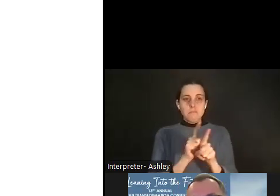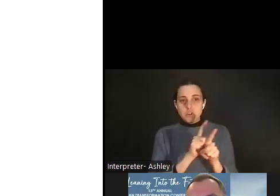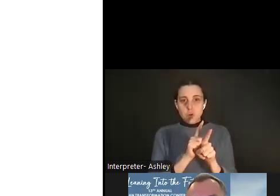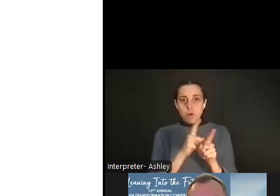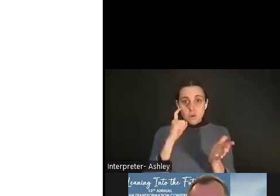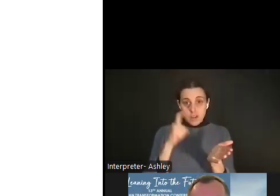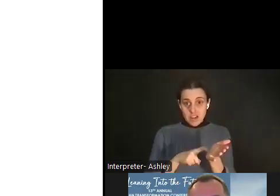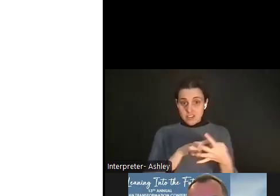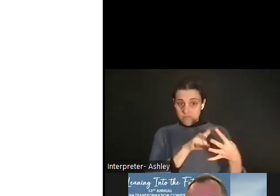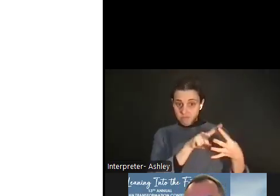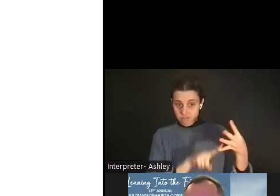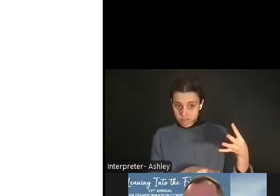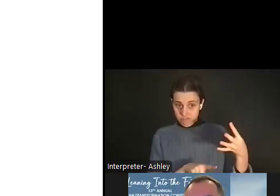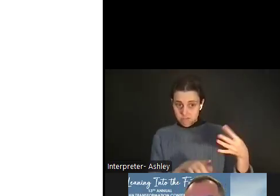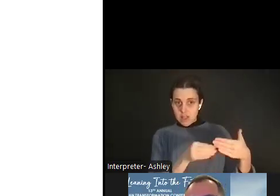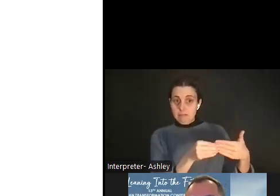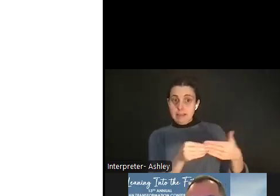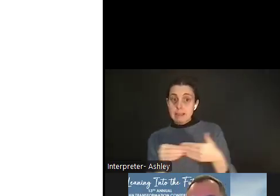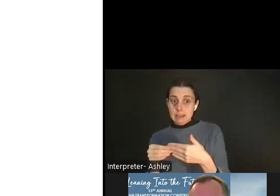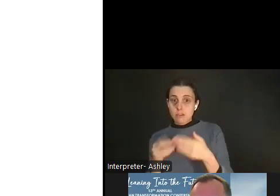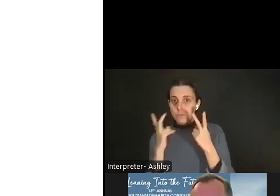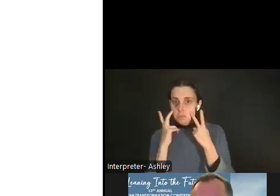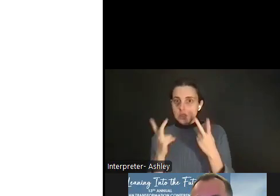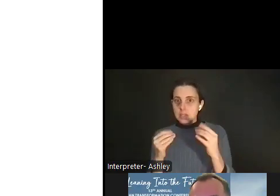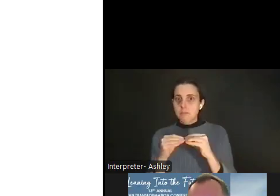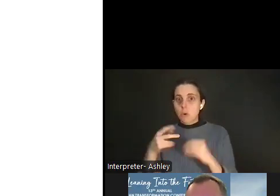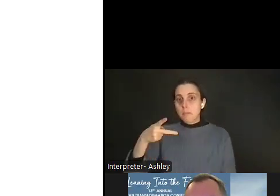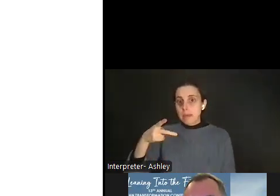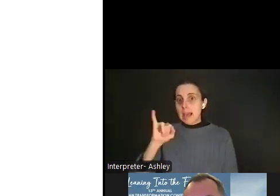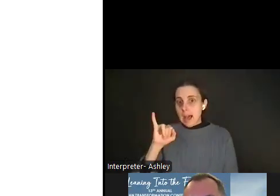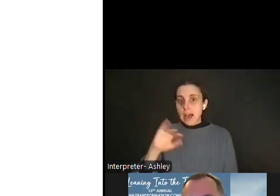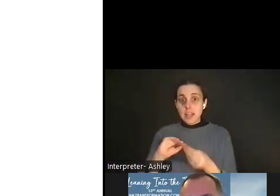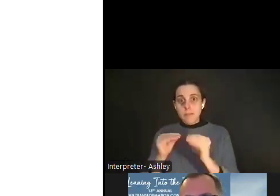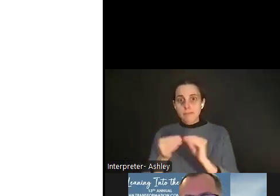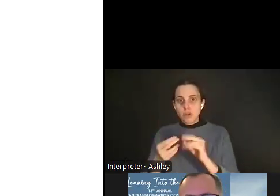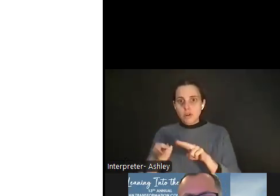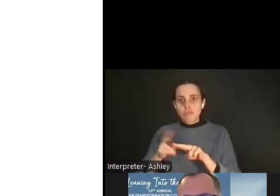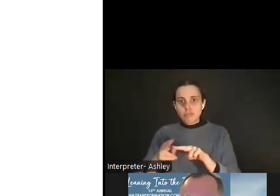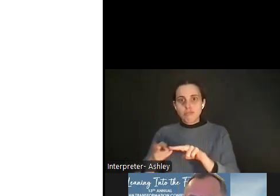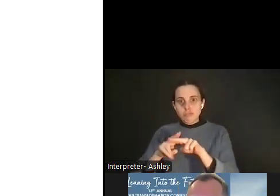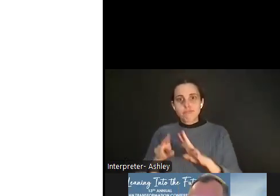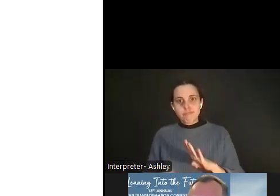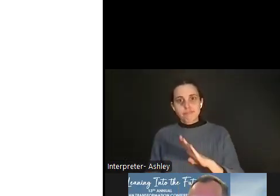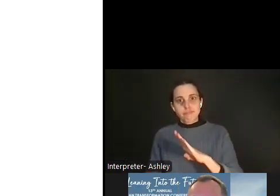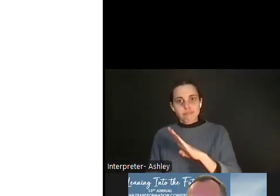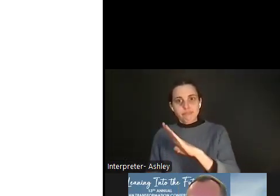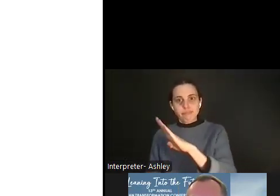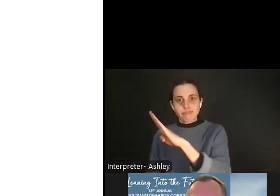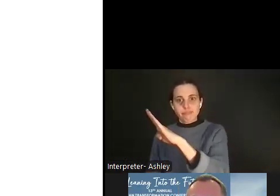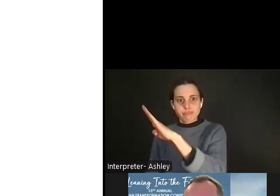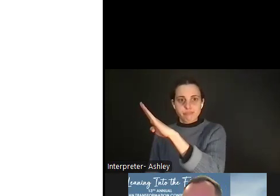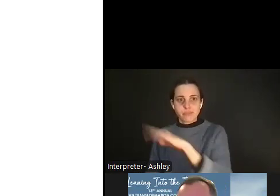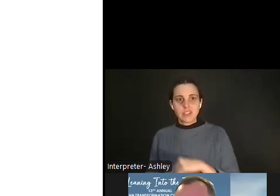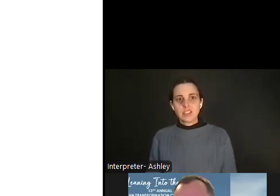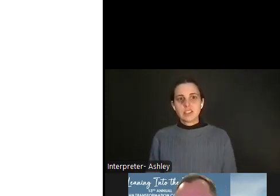of PIs. So we know it's working. The number of PIs is incrementally nicely progressing. Big upkeep at first,